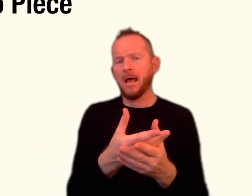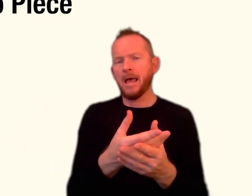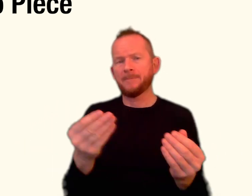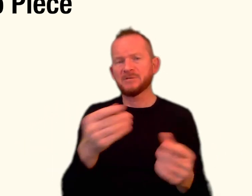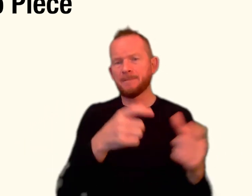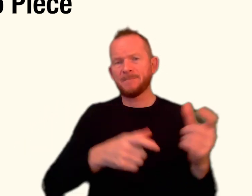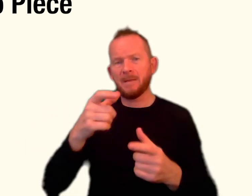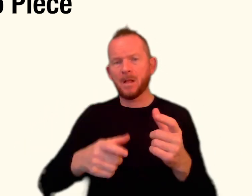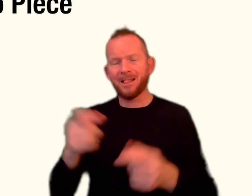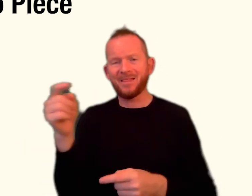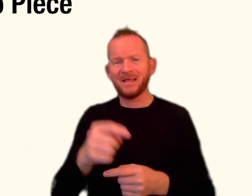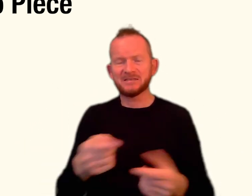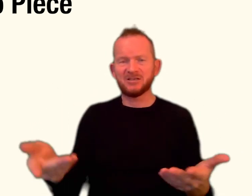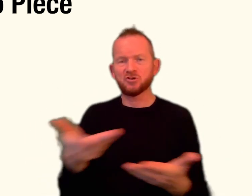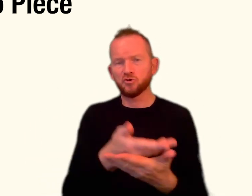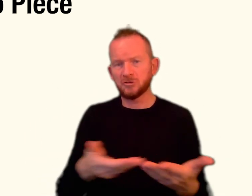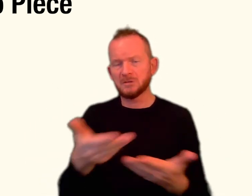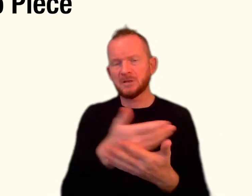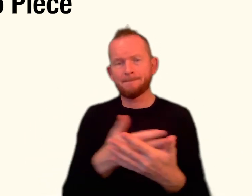this discussion, I think, in many ways.